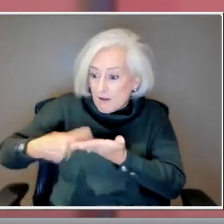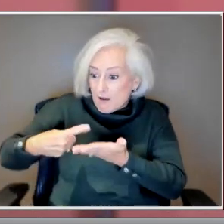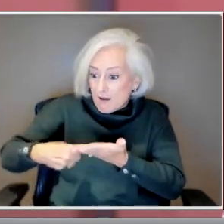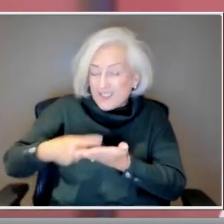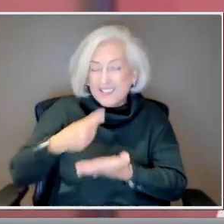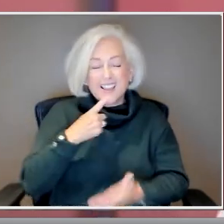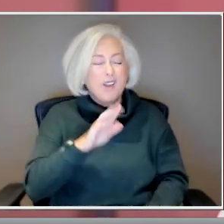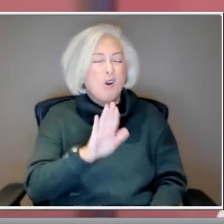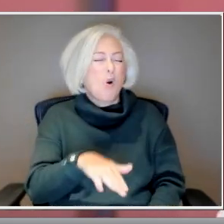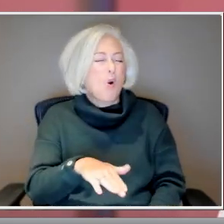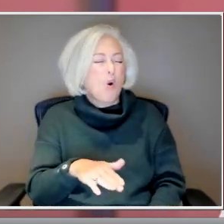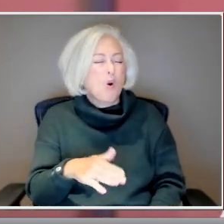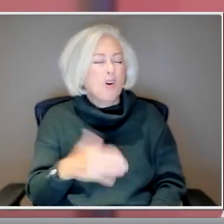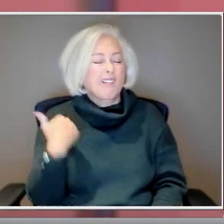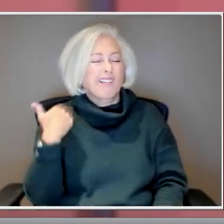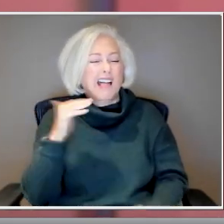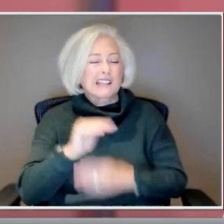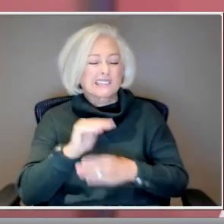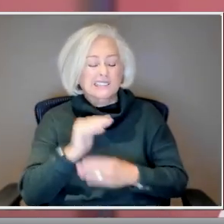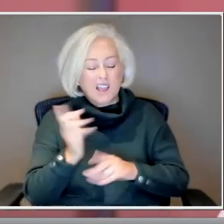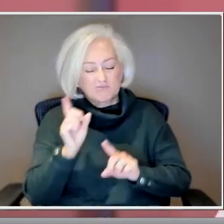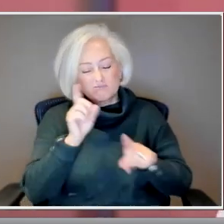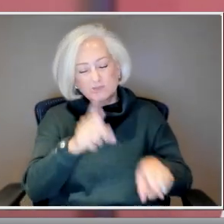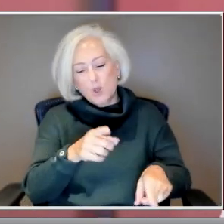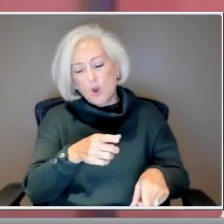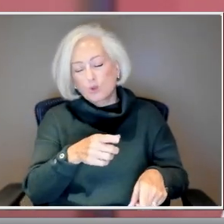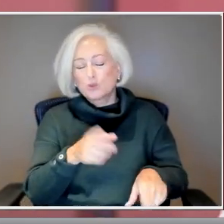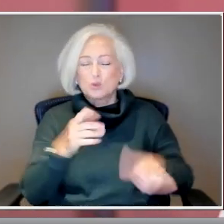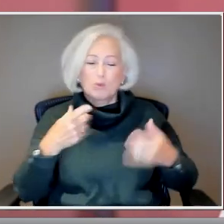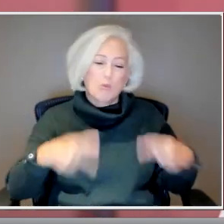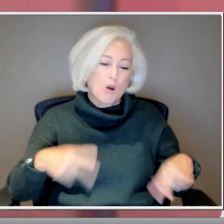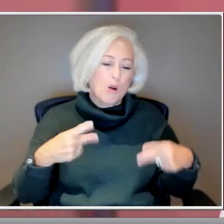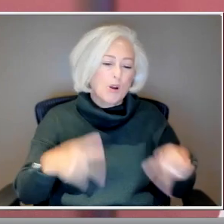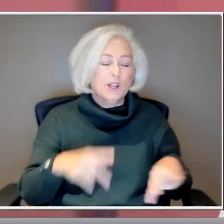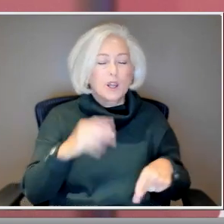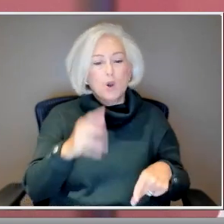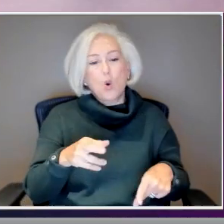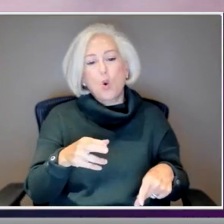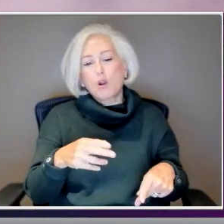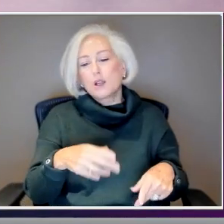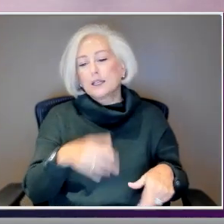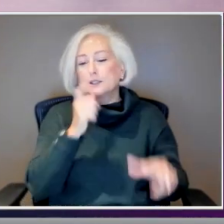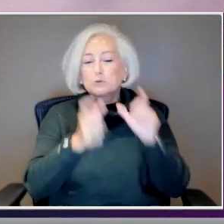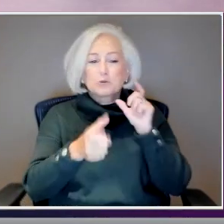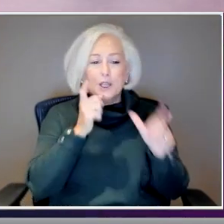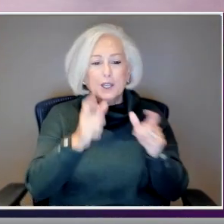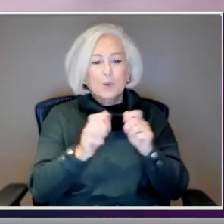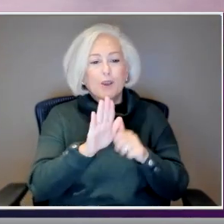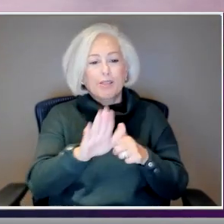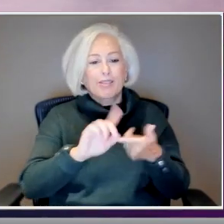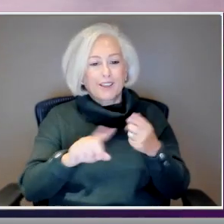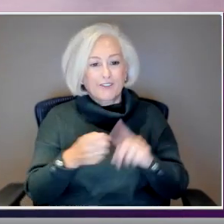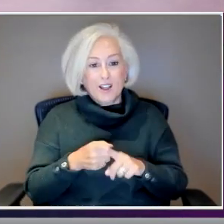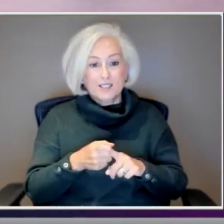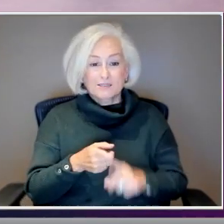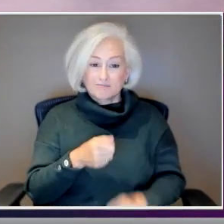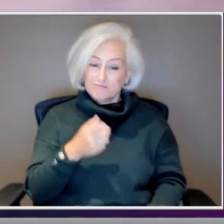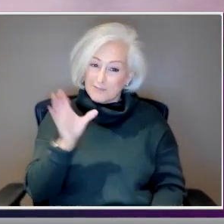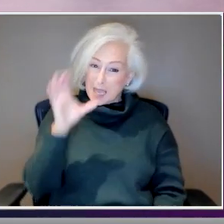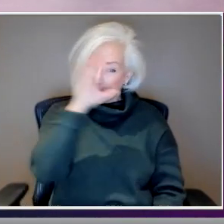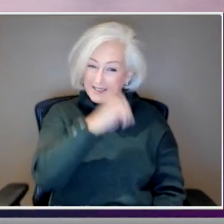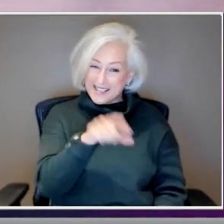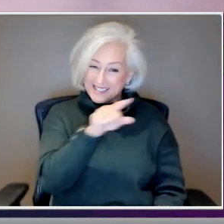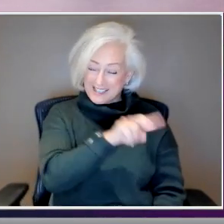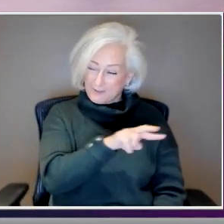their old buddies last night or were at a great party and so forth. And you probably can tell by looking at them that they had a rough night by the time they do